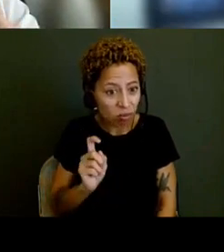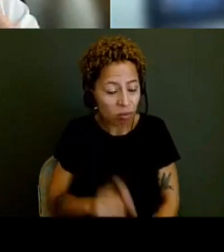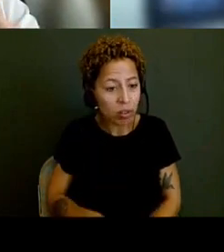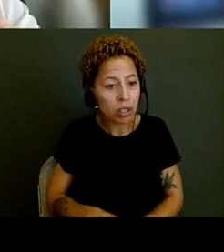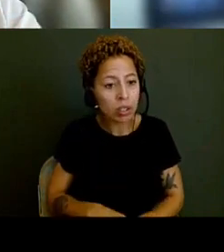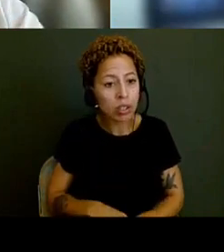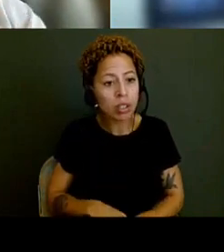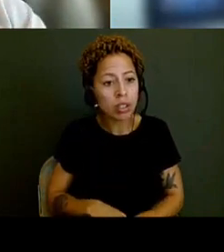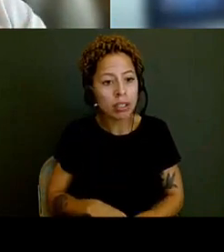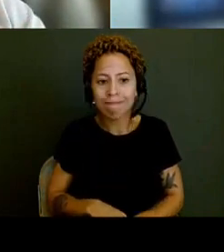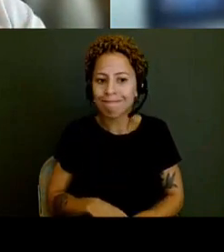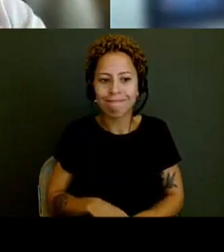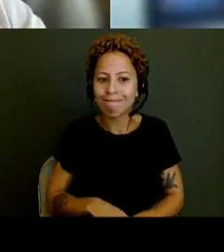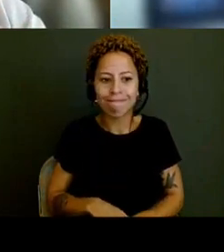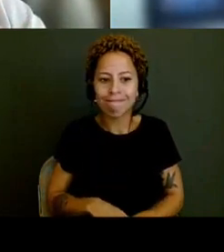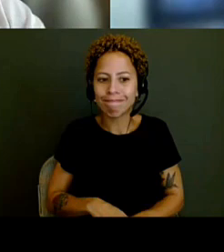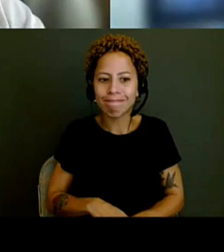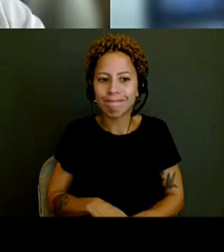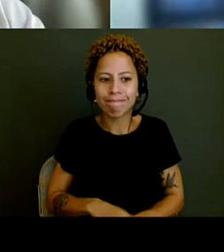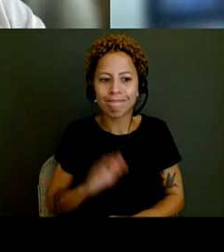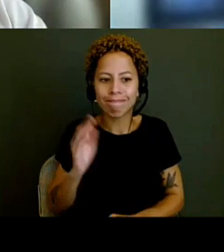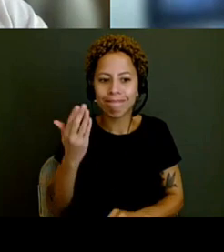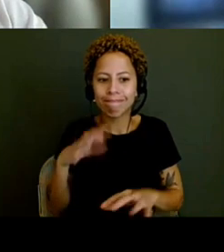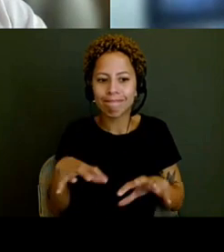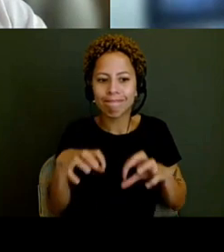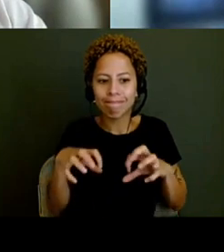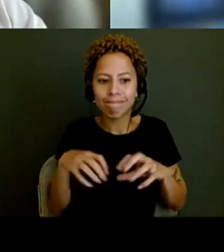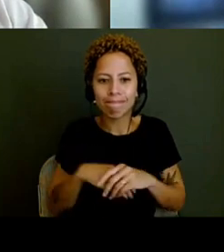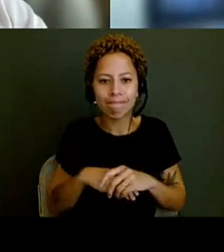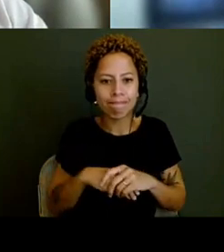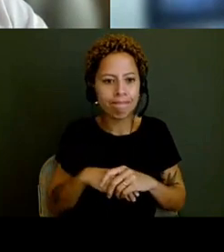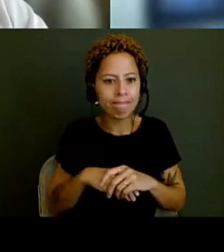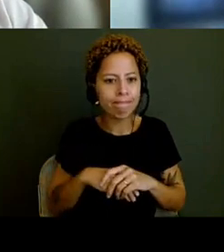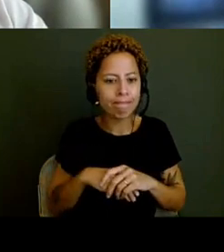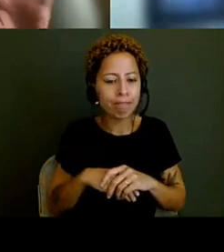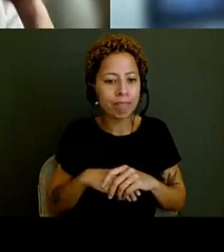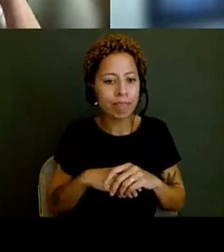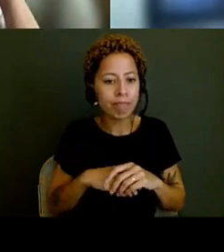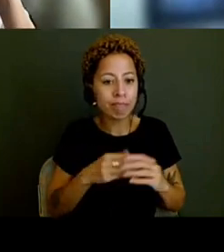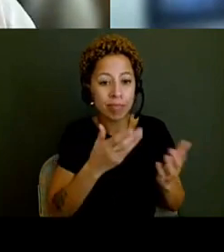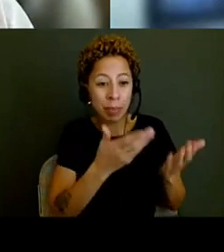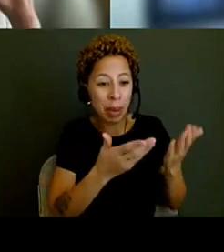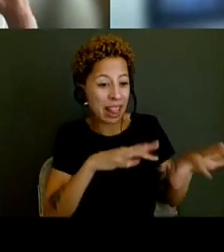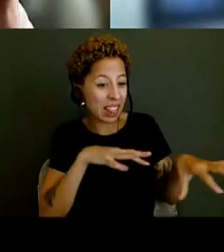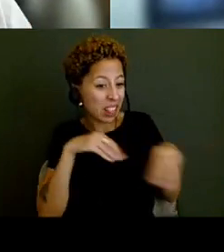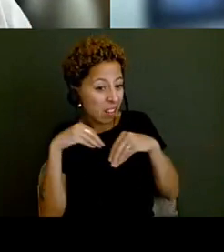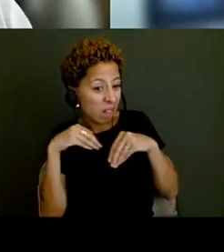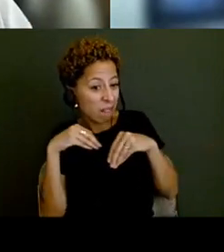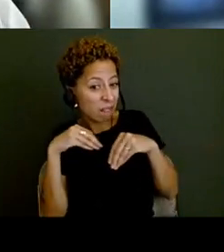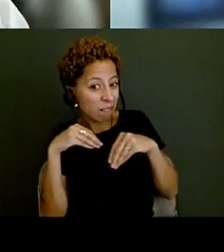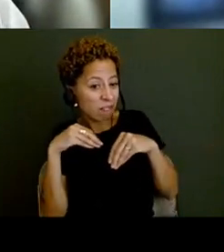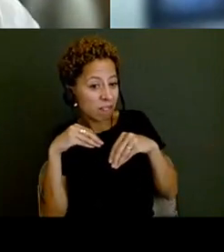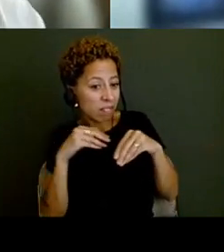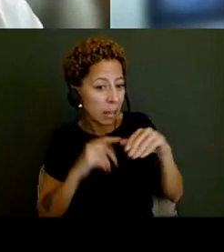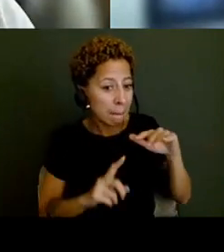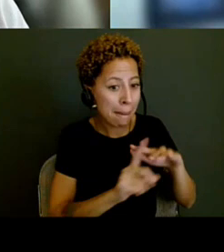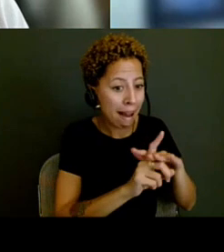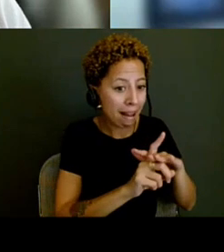that, it's not doing anything. Okay. The easiest, maybe just leave and come back. That will work very